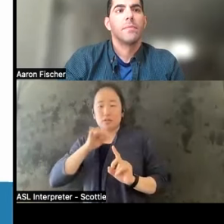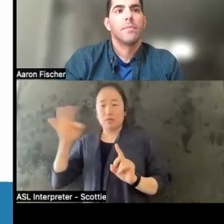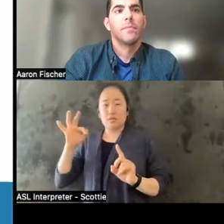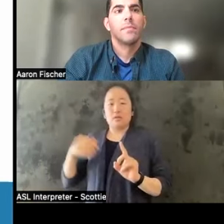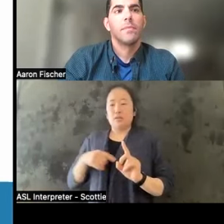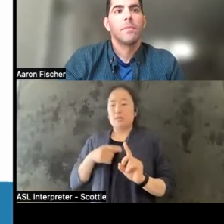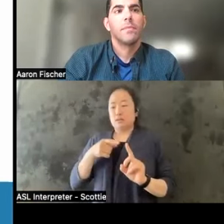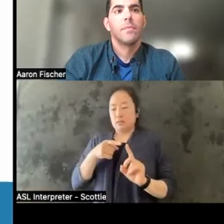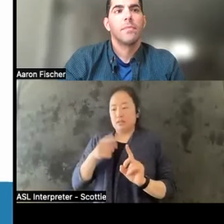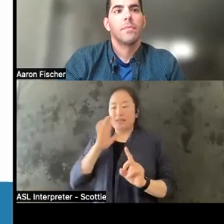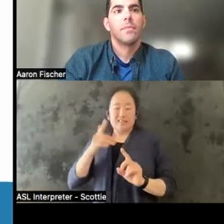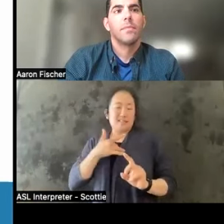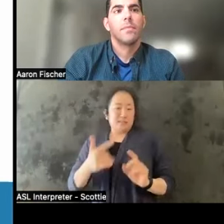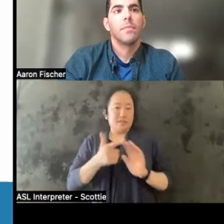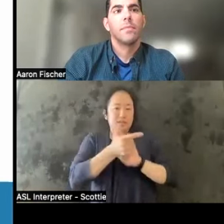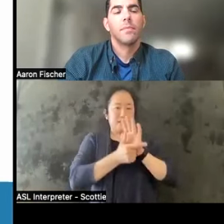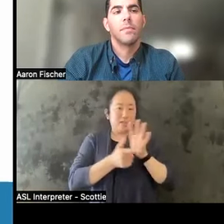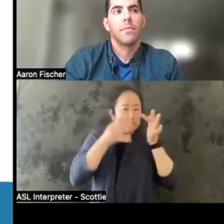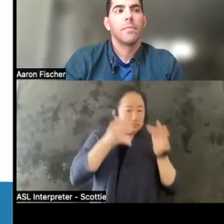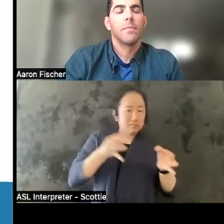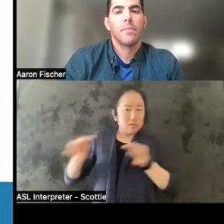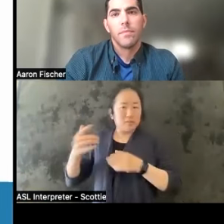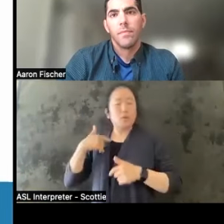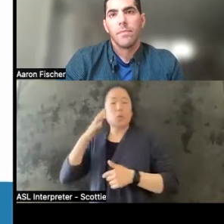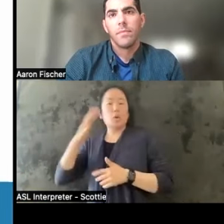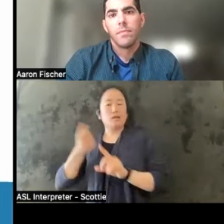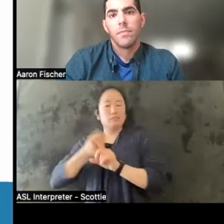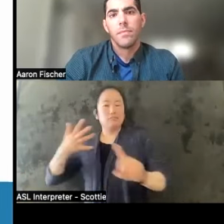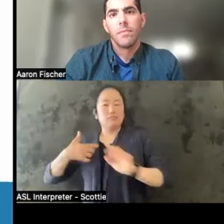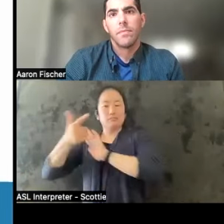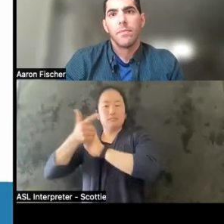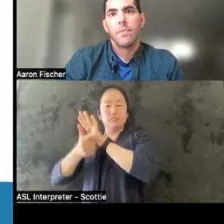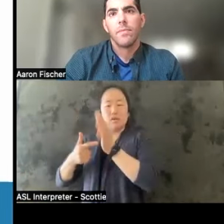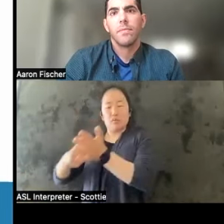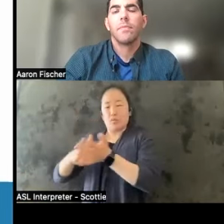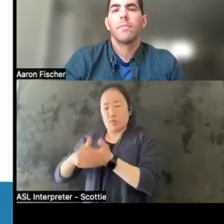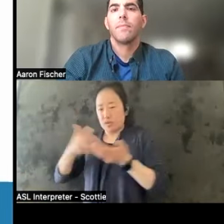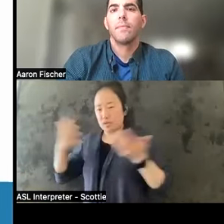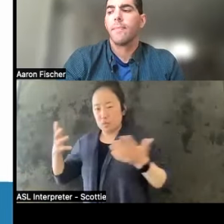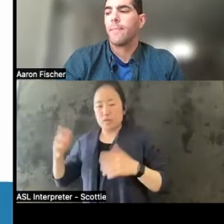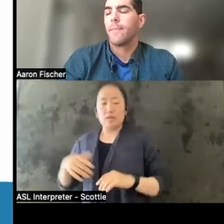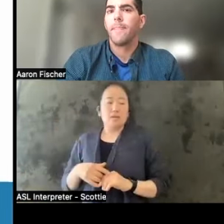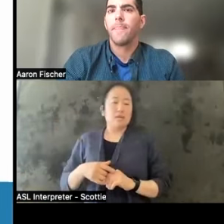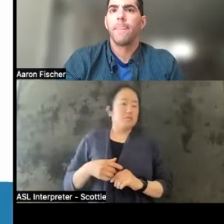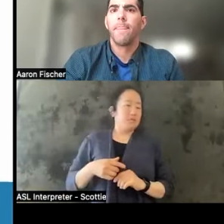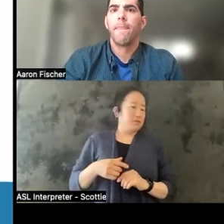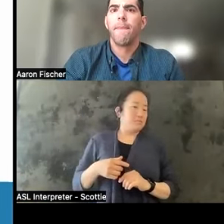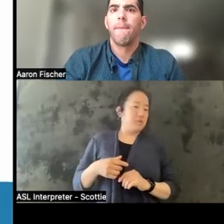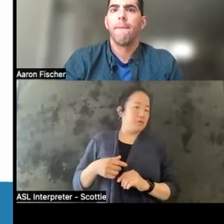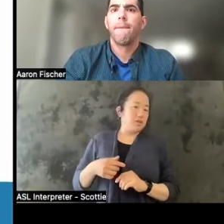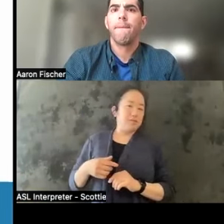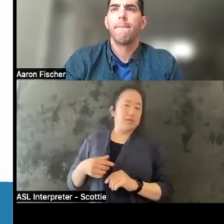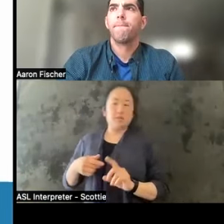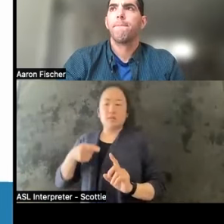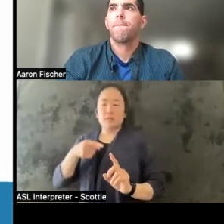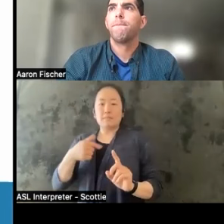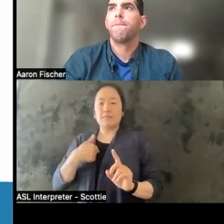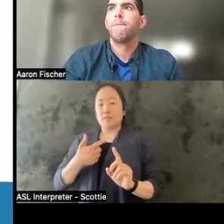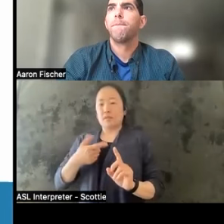legal determination. And we'll discuss in a minute or two what the law requires in some common discrimination scenarios.